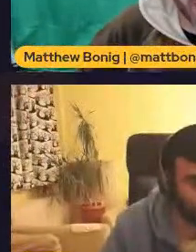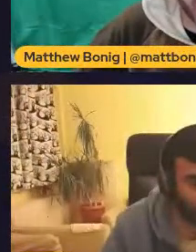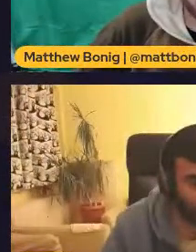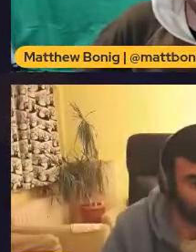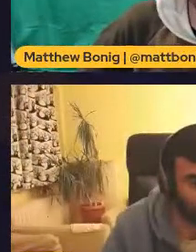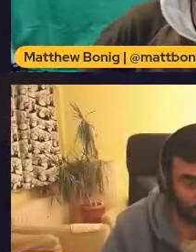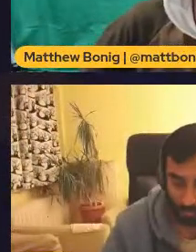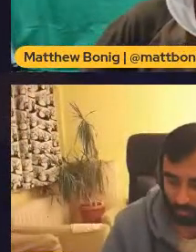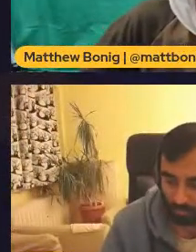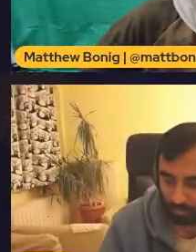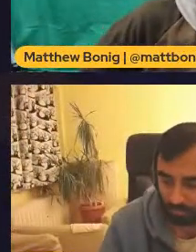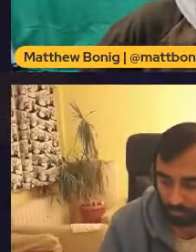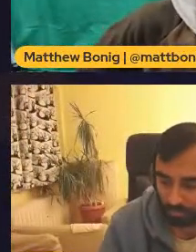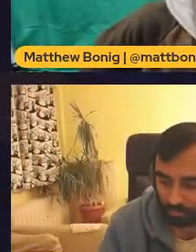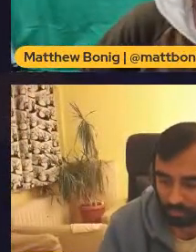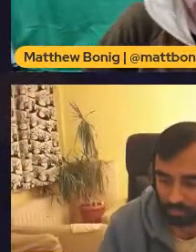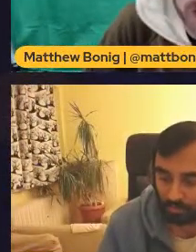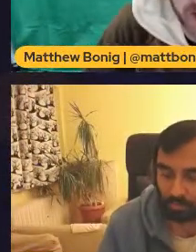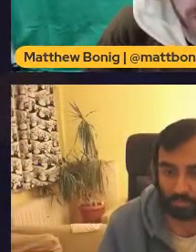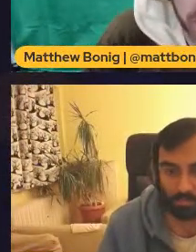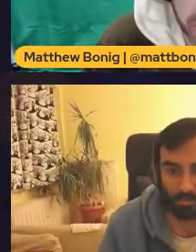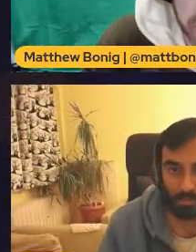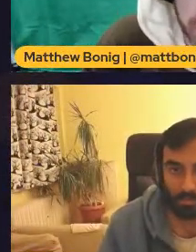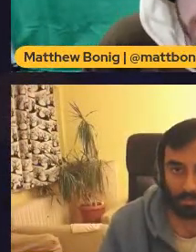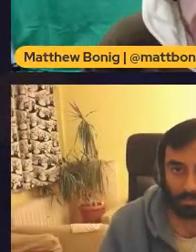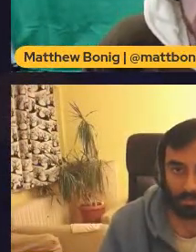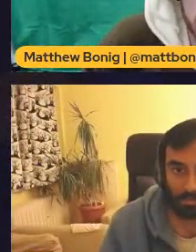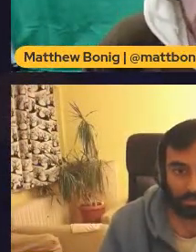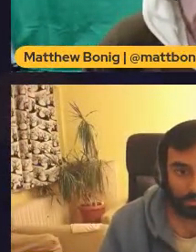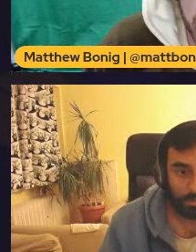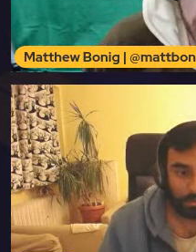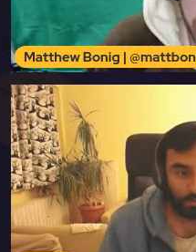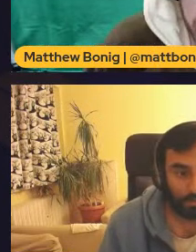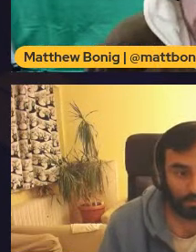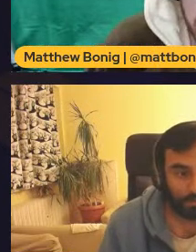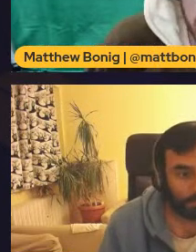All right. Well, thank you very much, Elad. We really appreciate